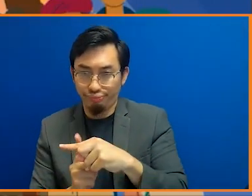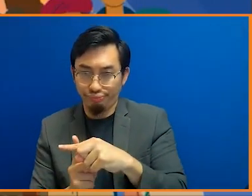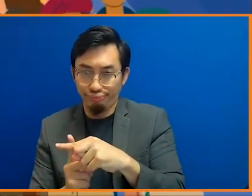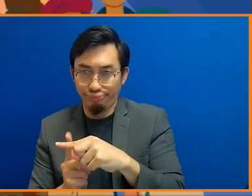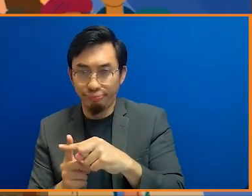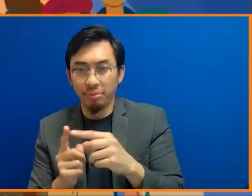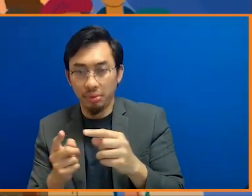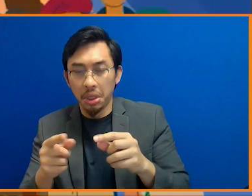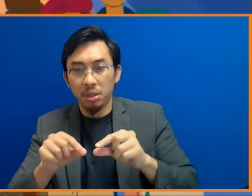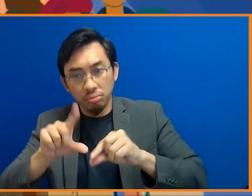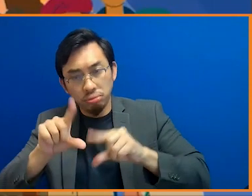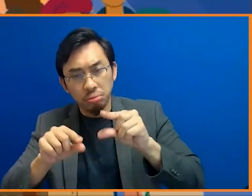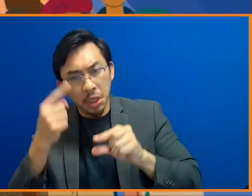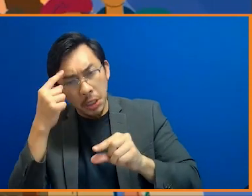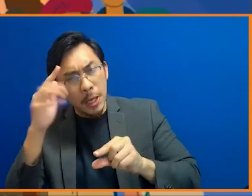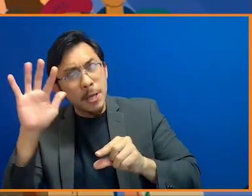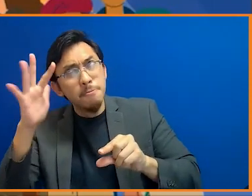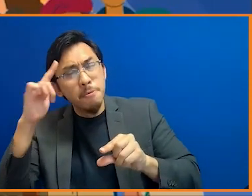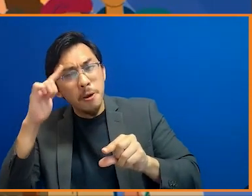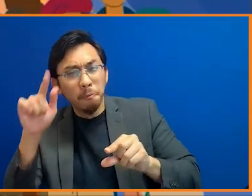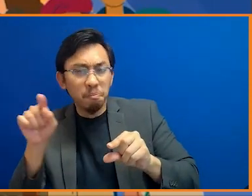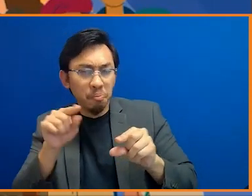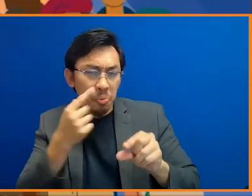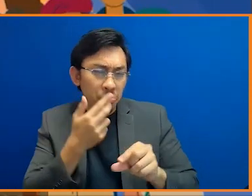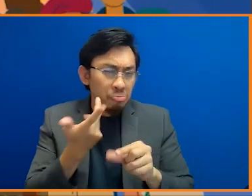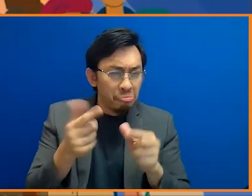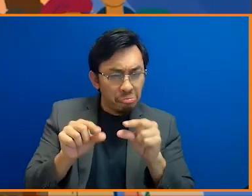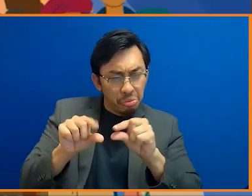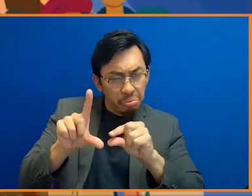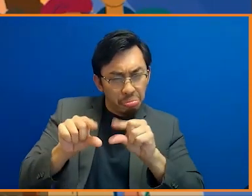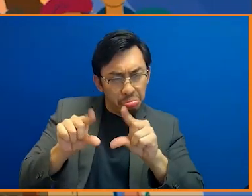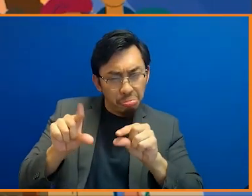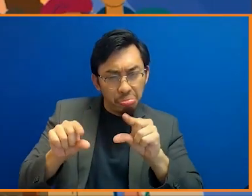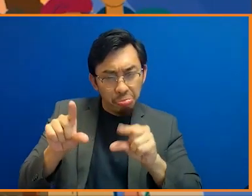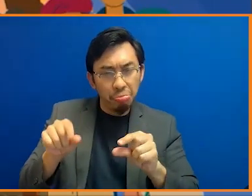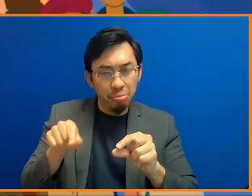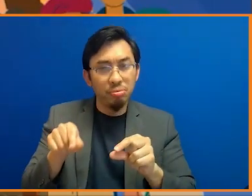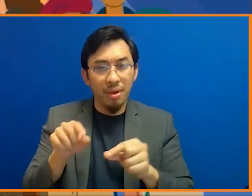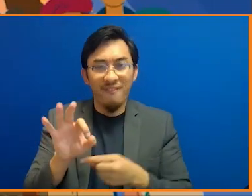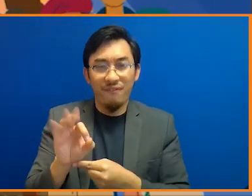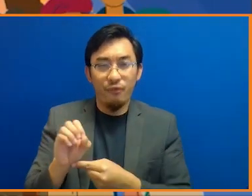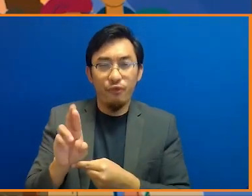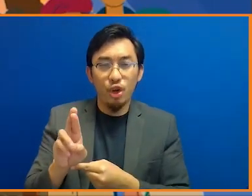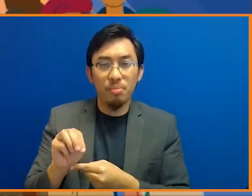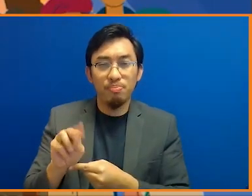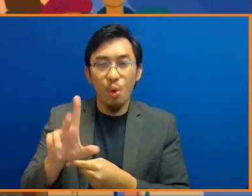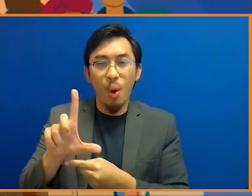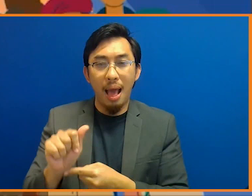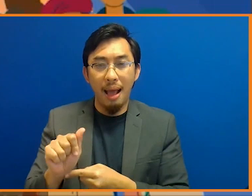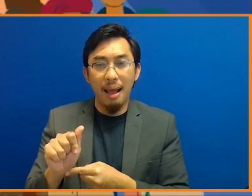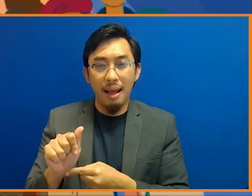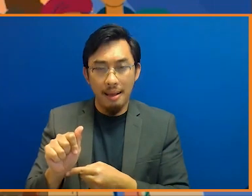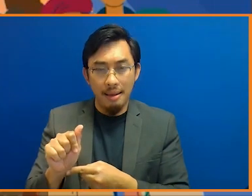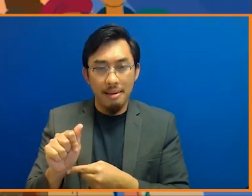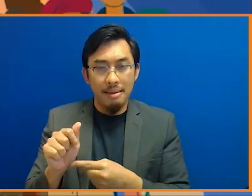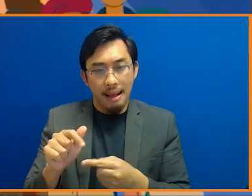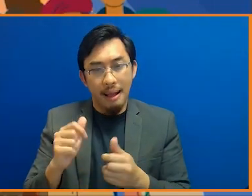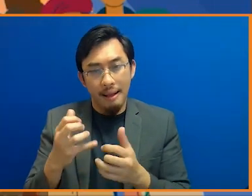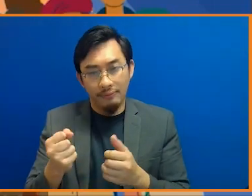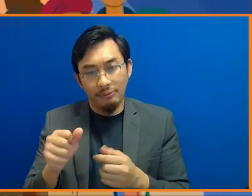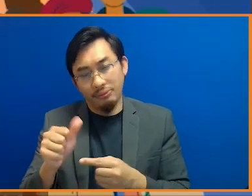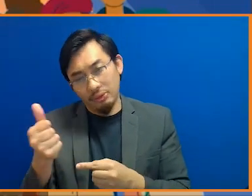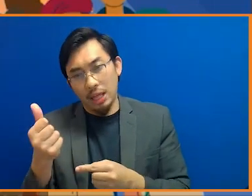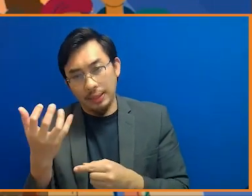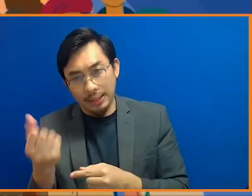to estimate the risk and so on. So that I guess more complicated mathematical formula than this